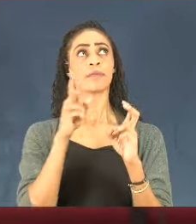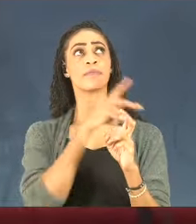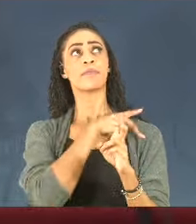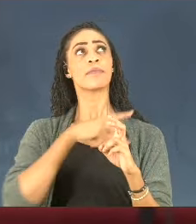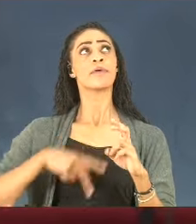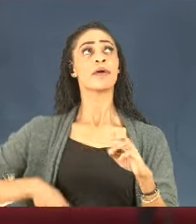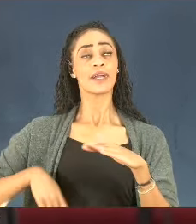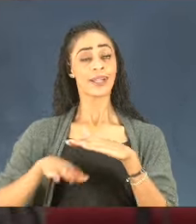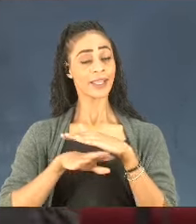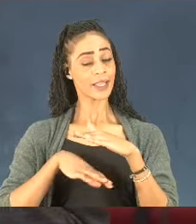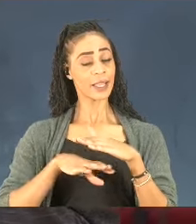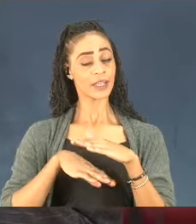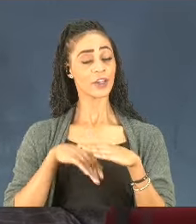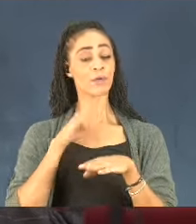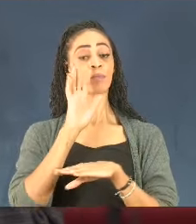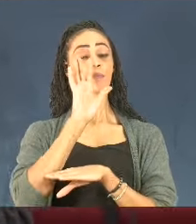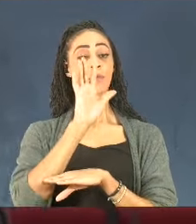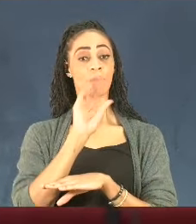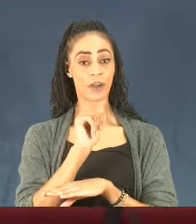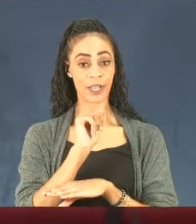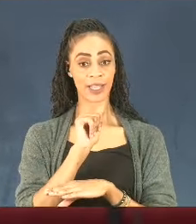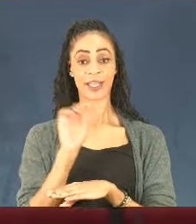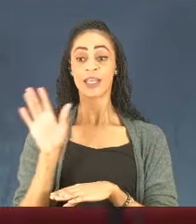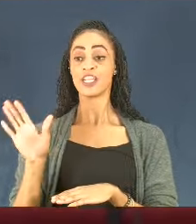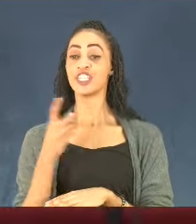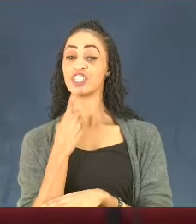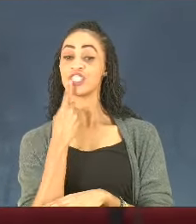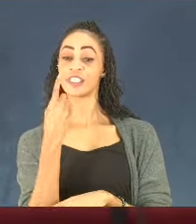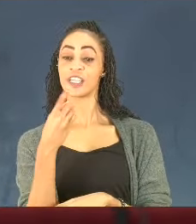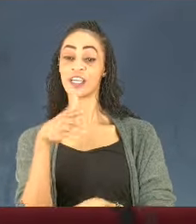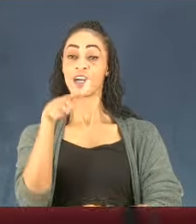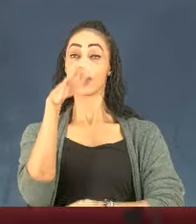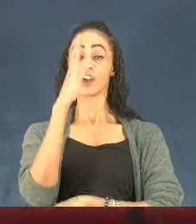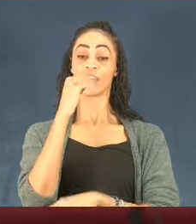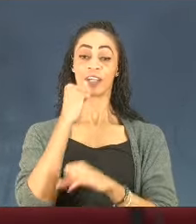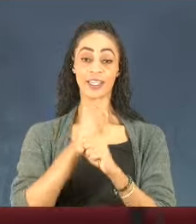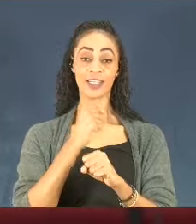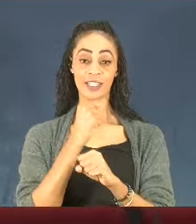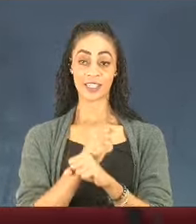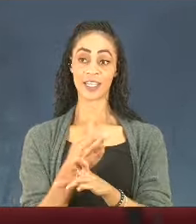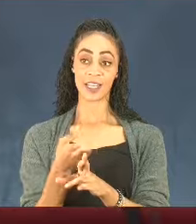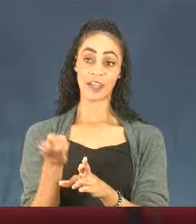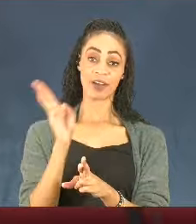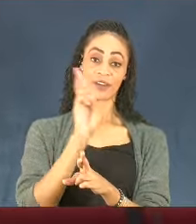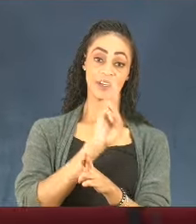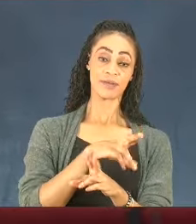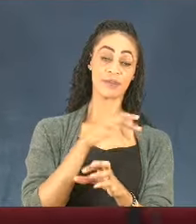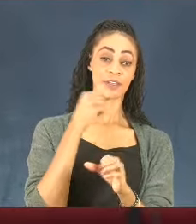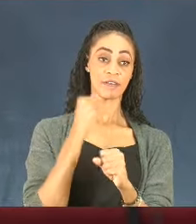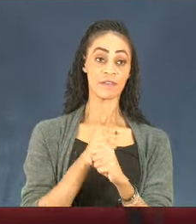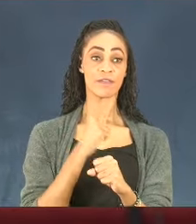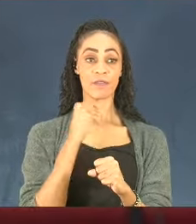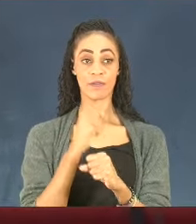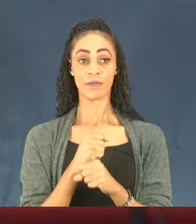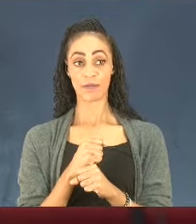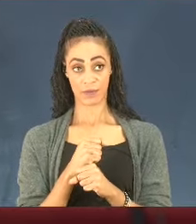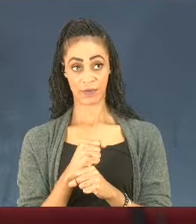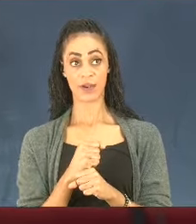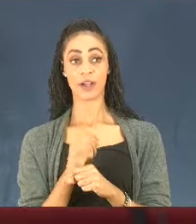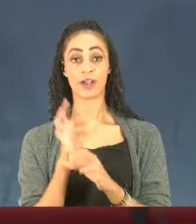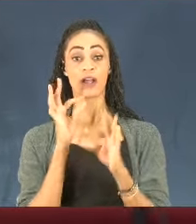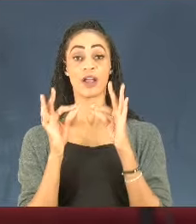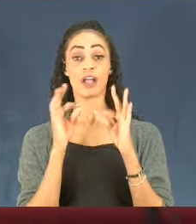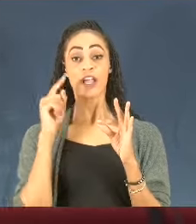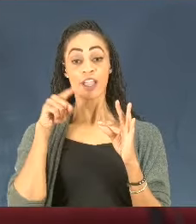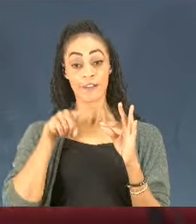does redemptive work. God is in the business of redeeming things. Therefore, if you are